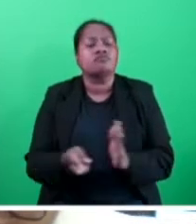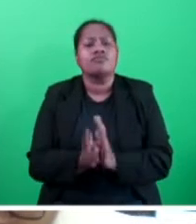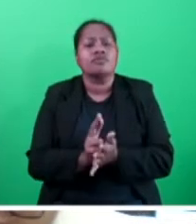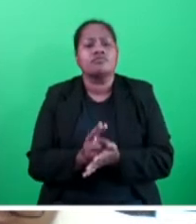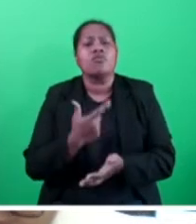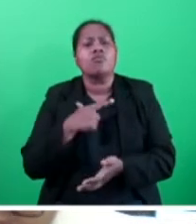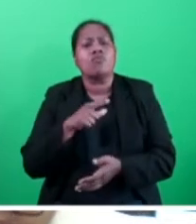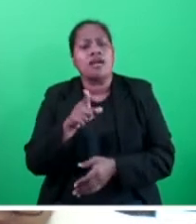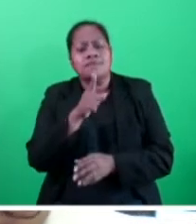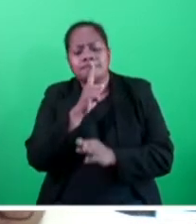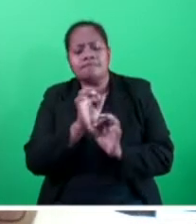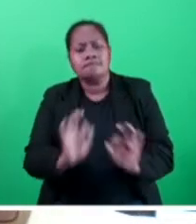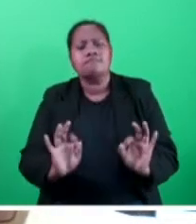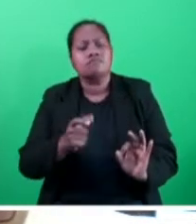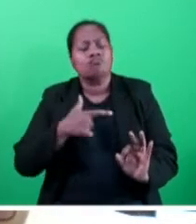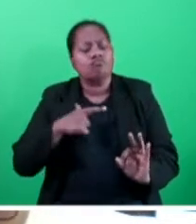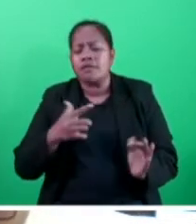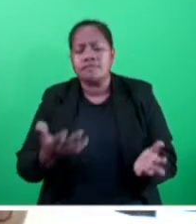you quiet?